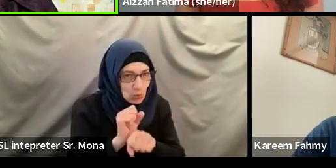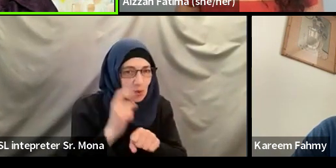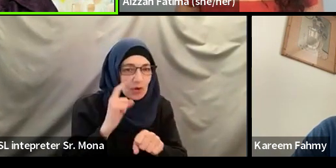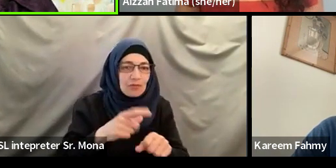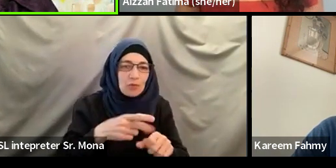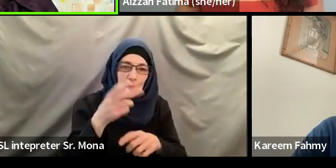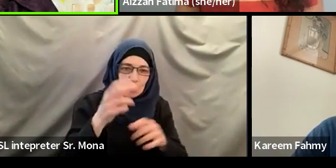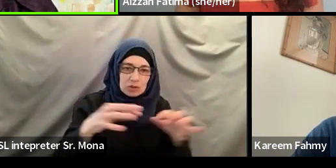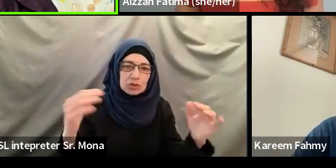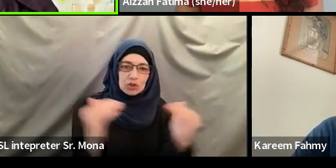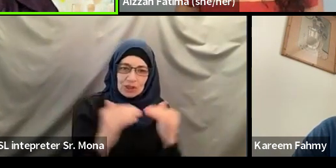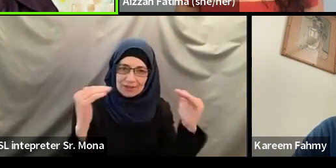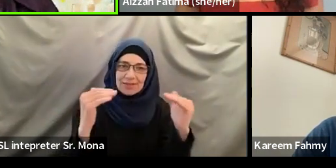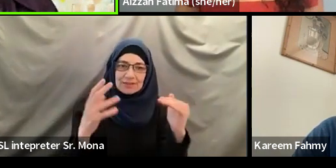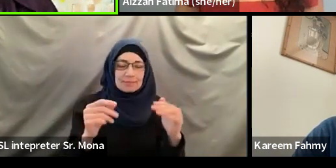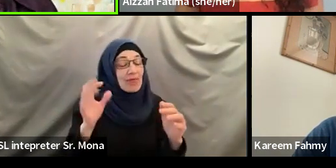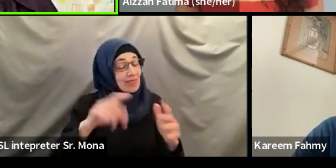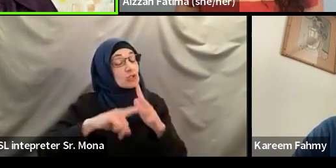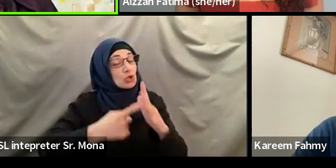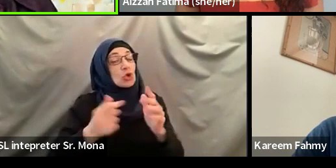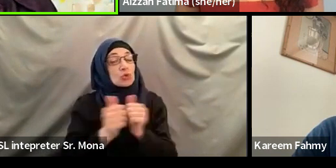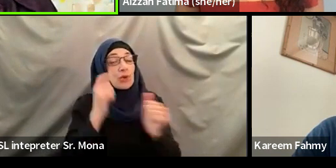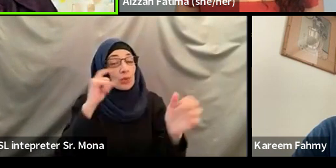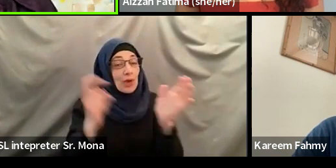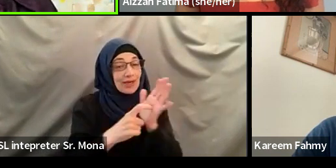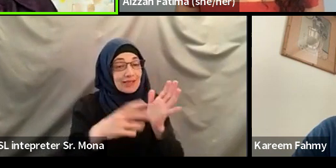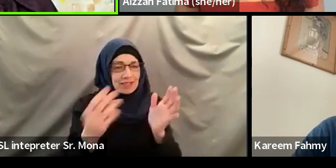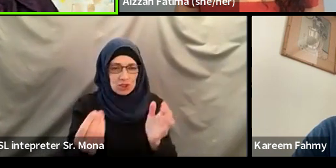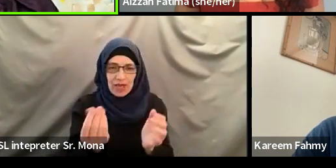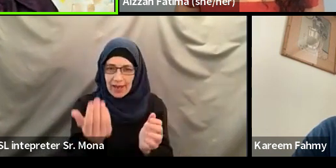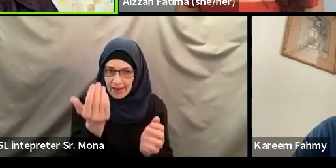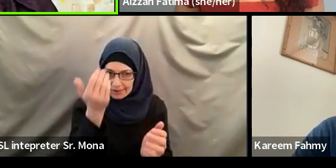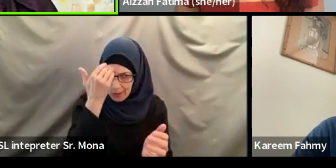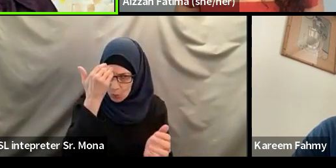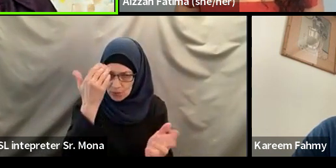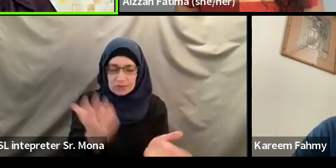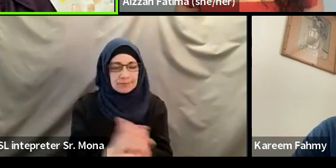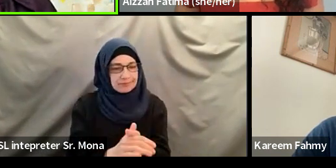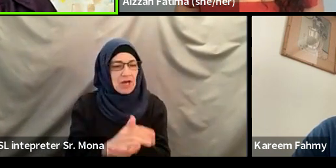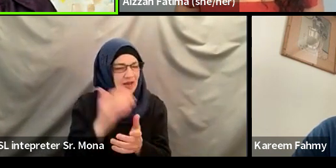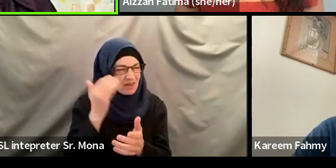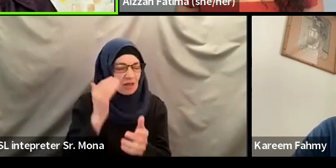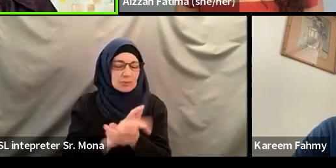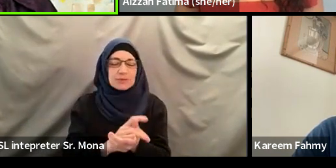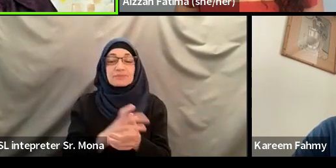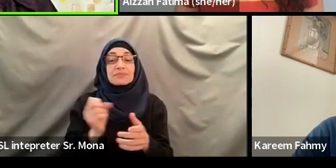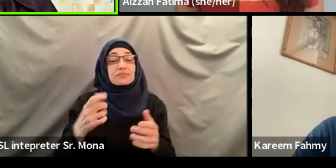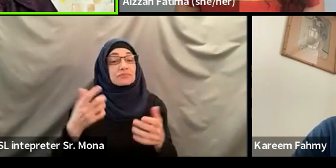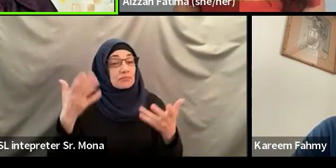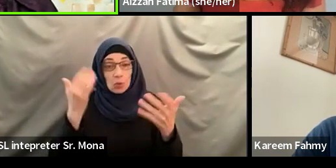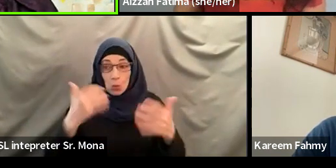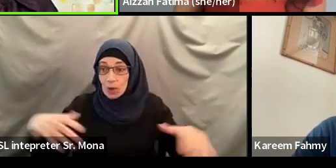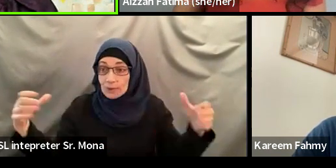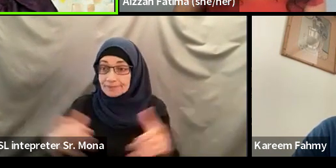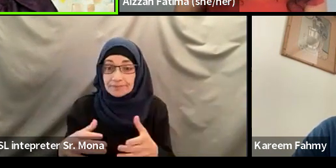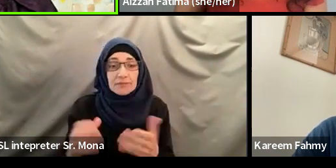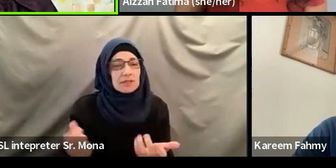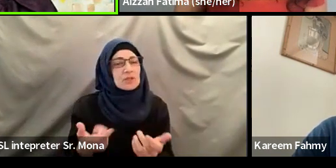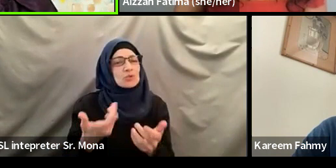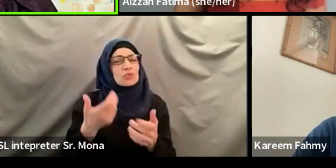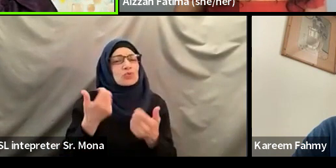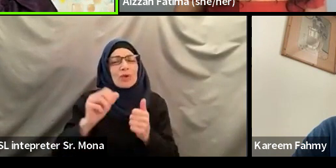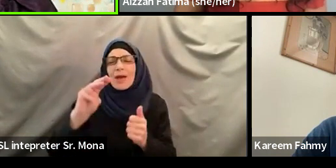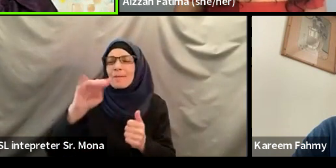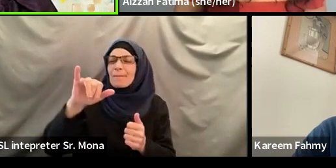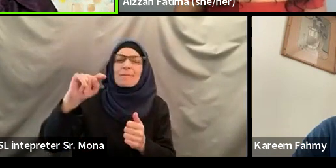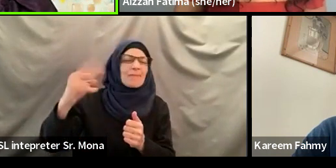acknowledgement. So the purpose of coming together today is to dispel the myth of a single story by sharing